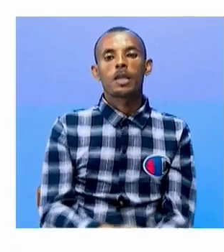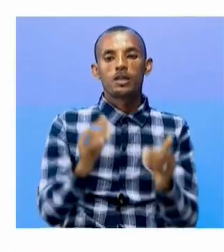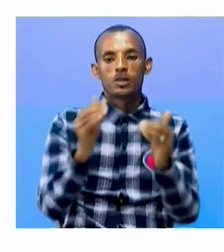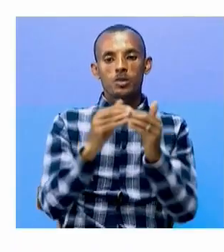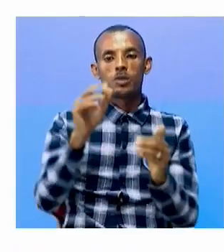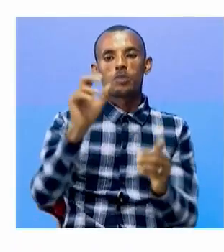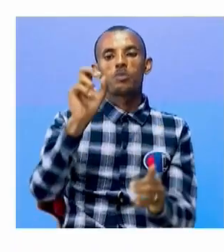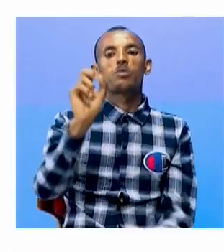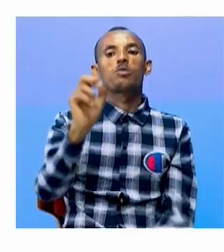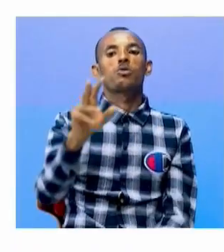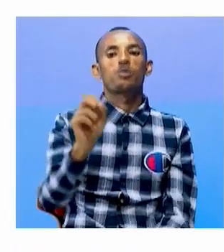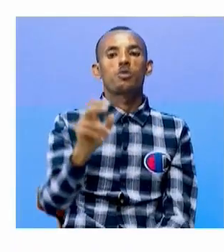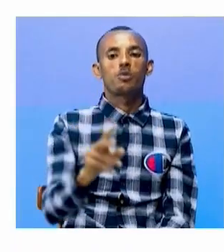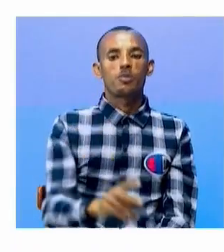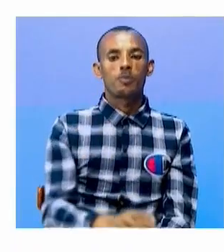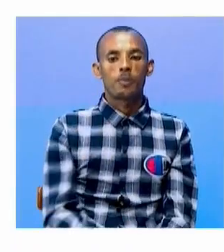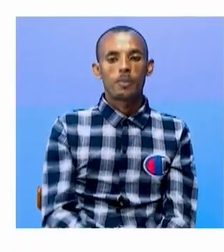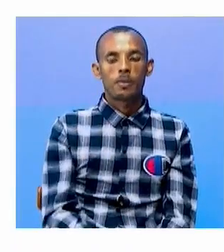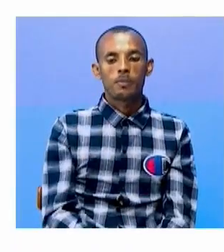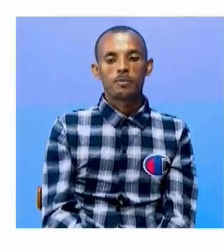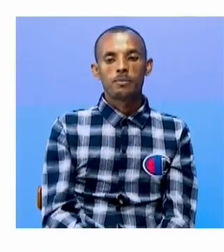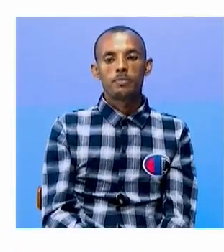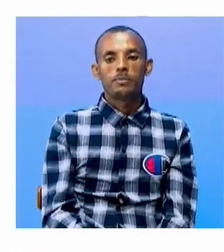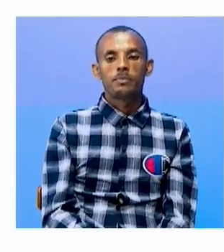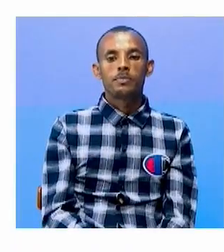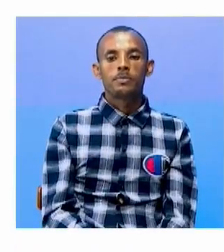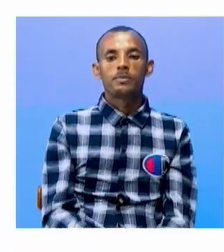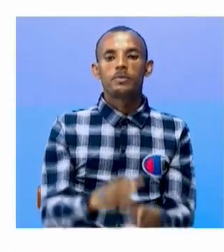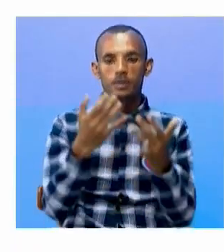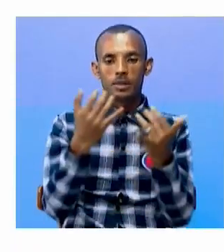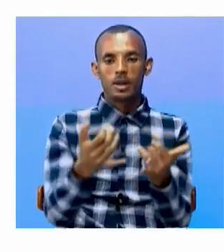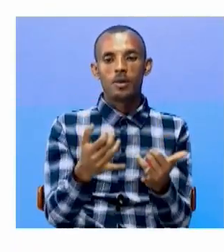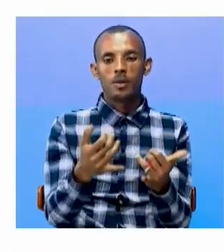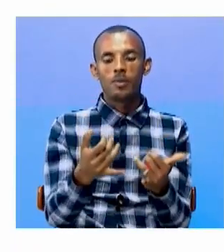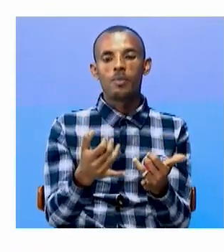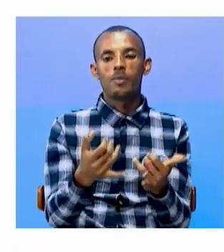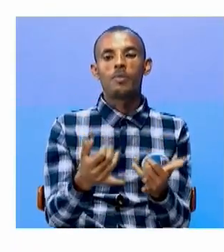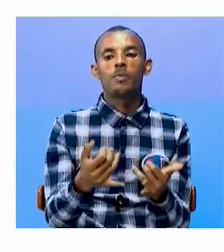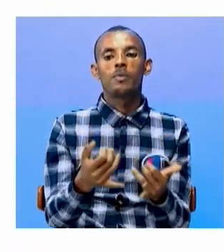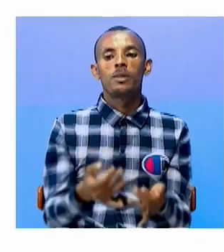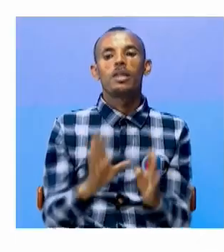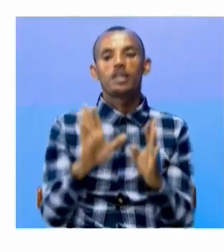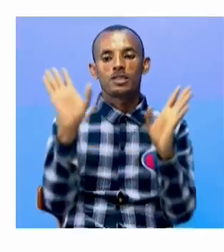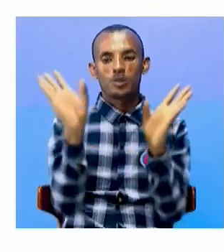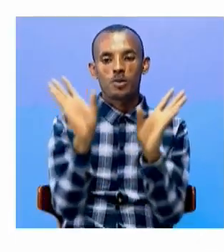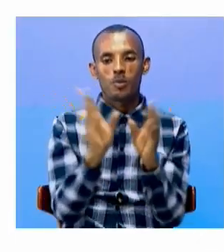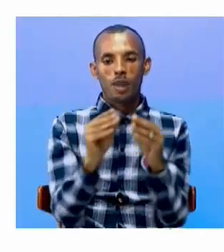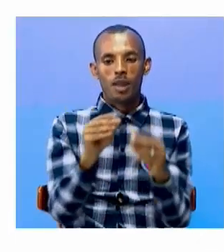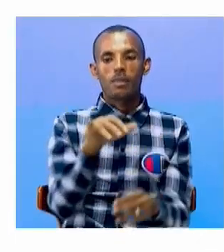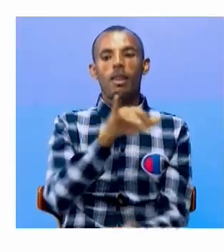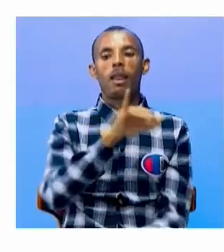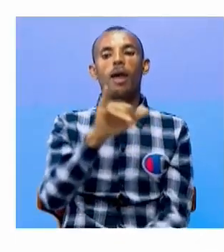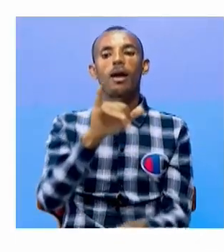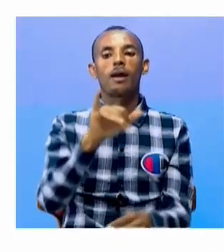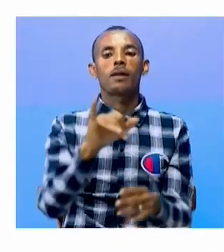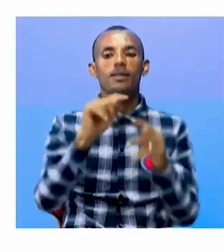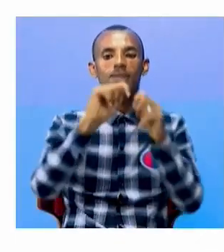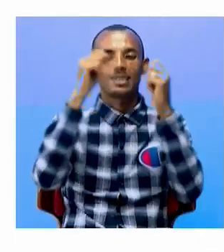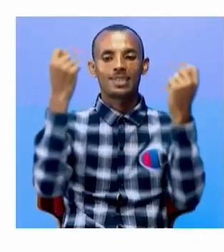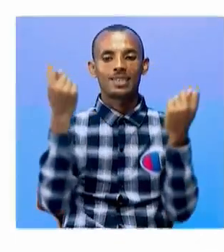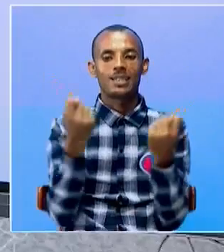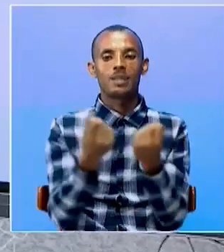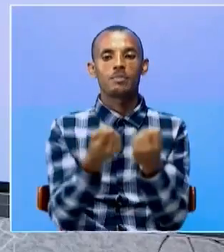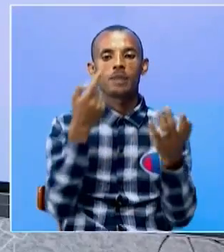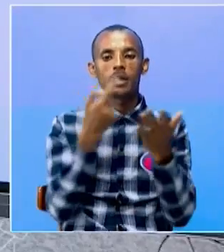equal to 12. Now, let's collect like terms. Here,